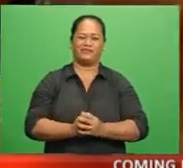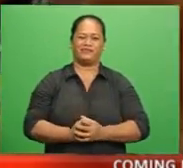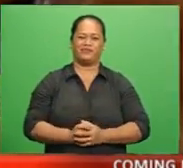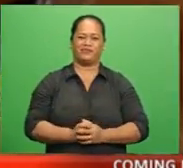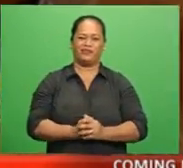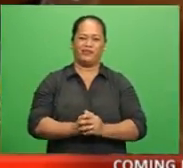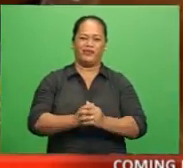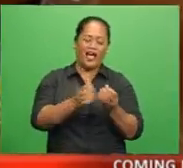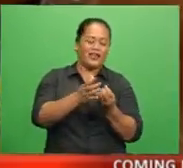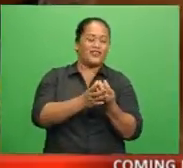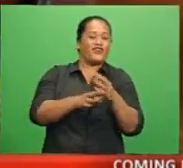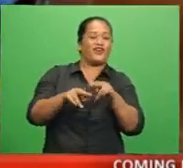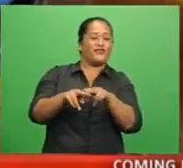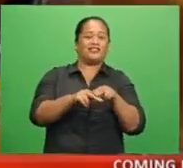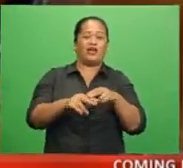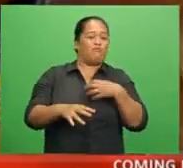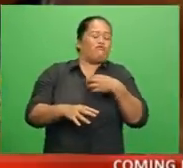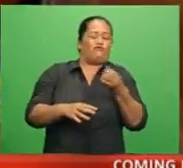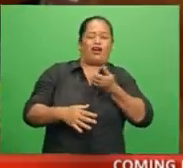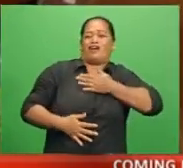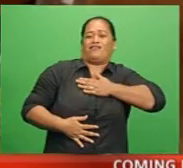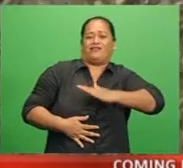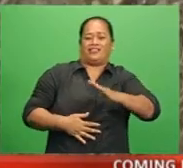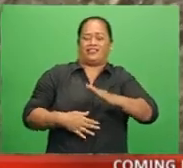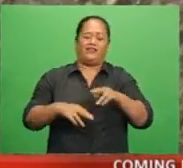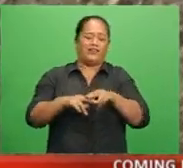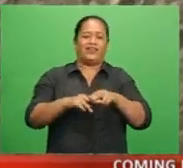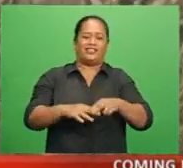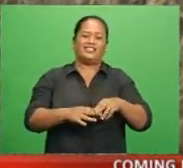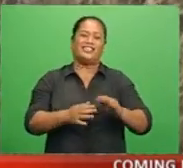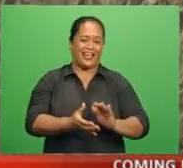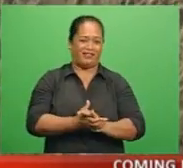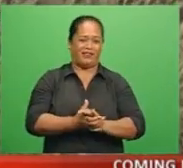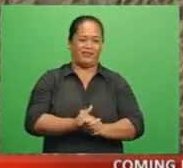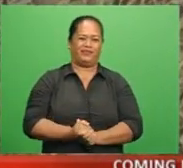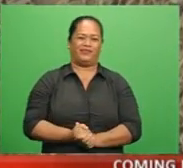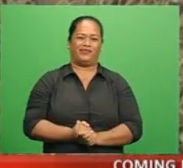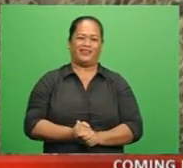And in growing Fiji, more interest in Fiji cover. Stay with us.